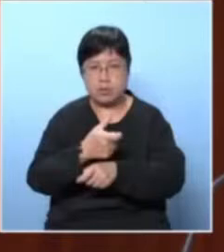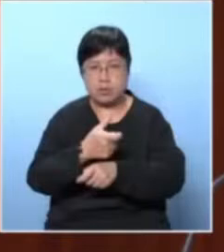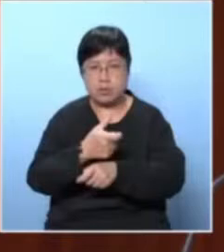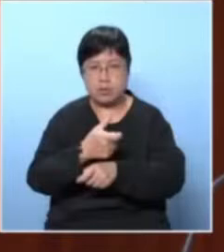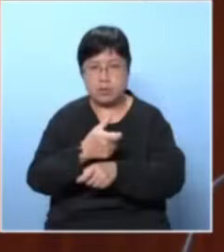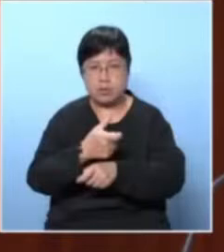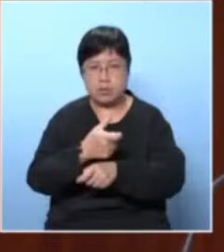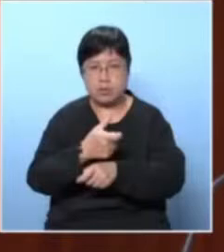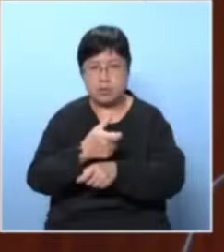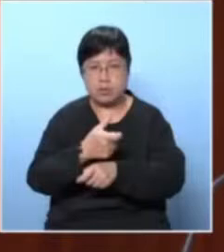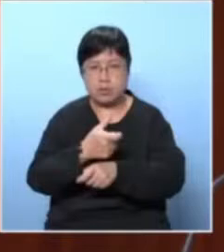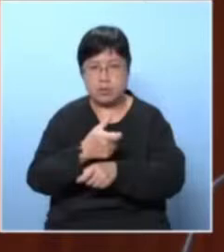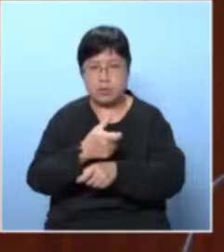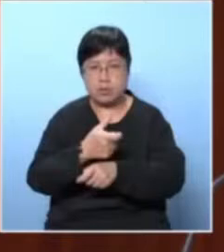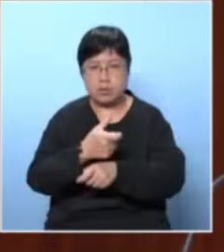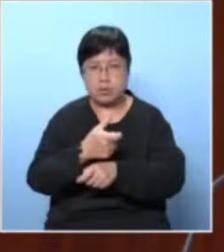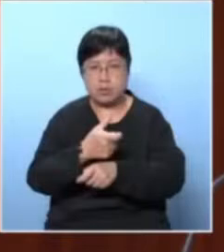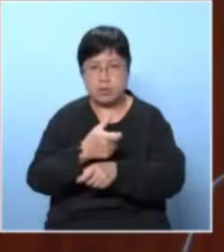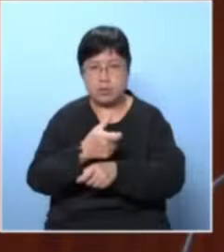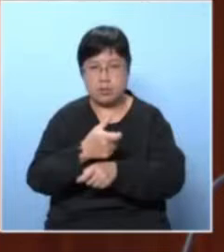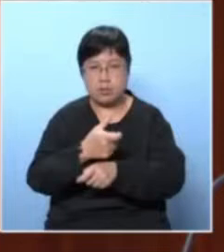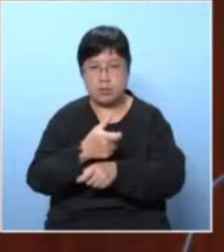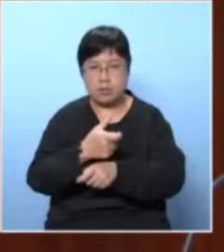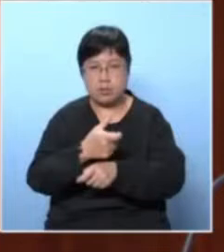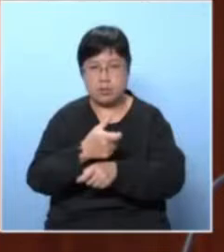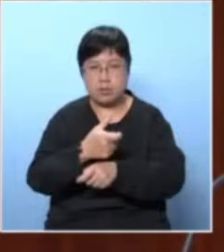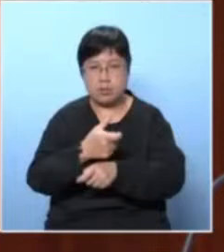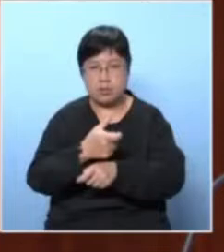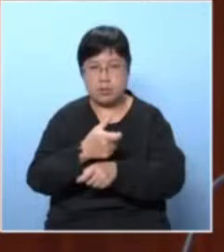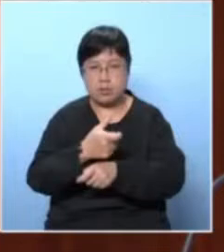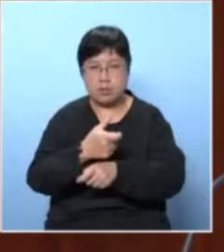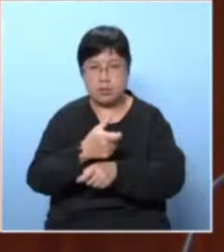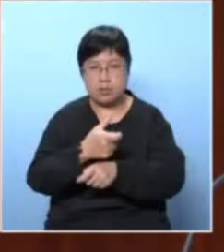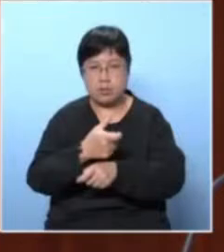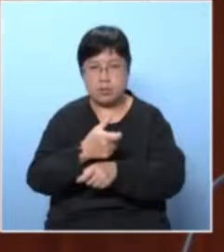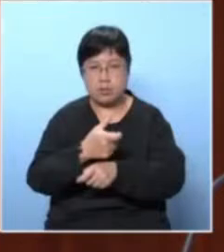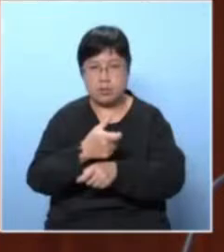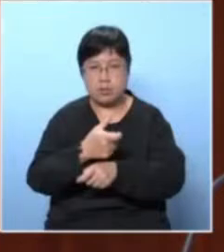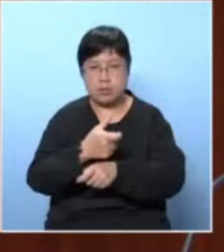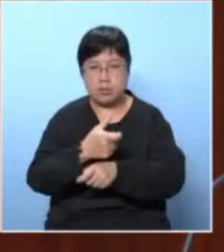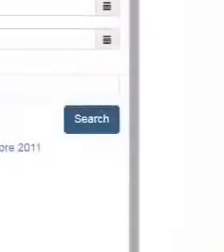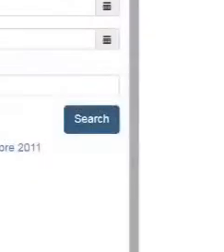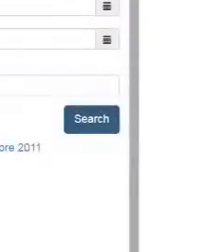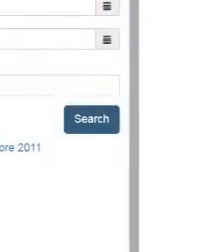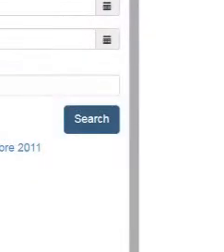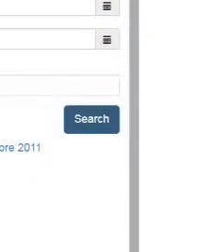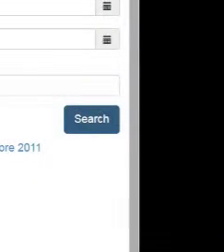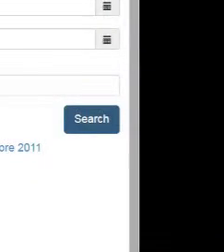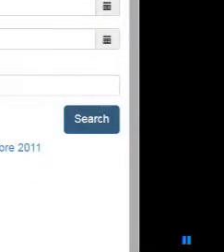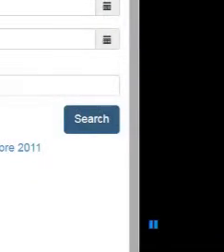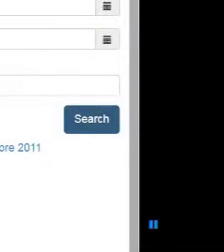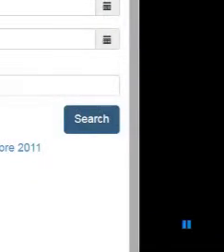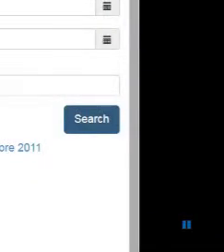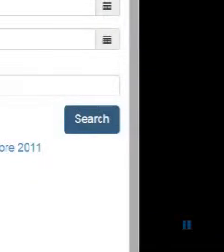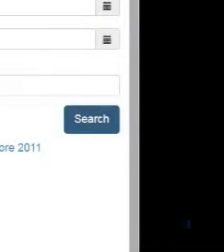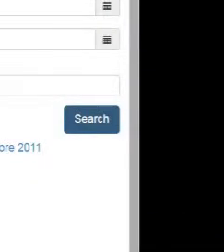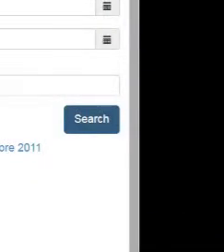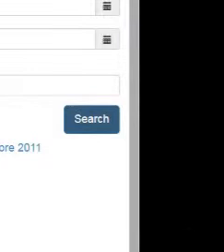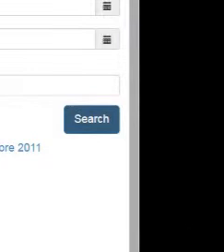Expand our global economic and trade networks. We will expand our global economic and trade network